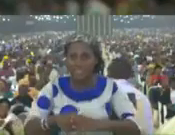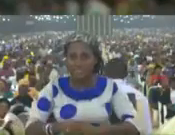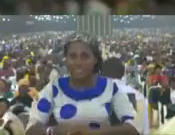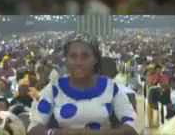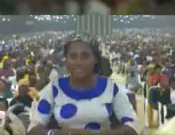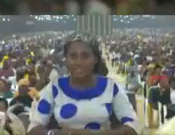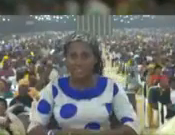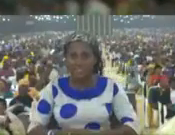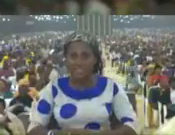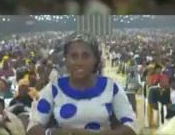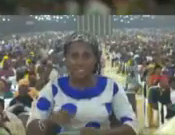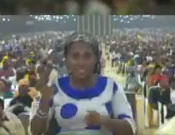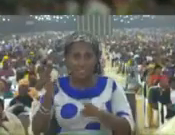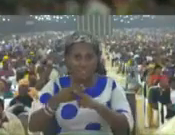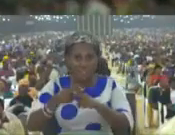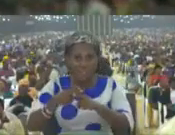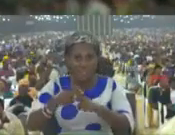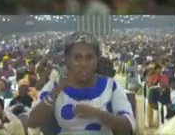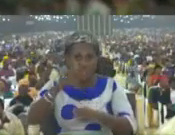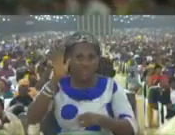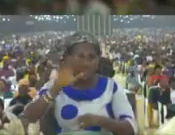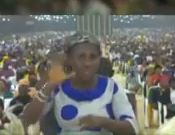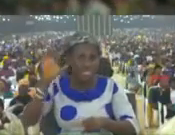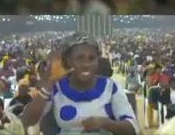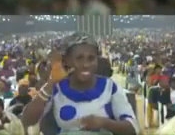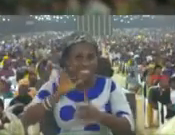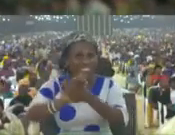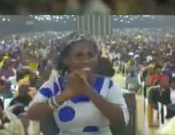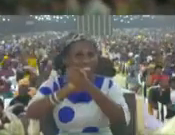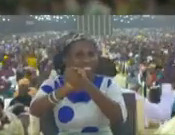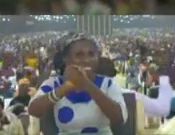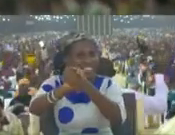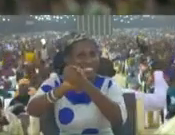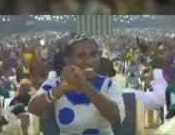So very soon you'll be hearing congratulations.